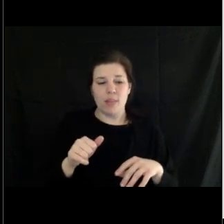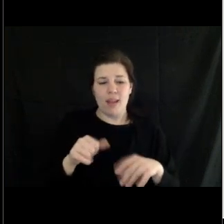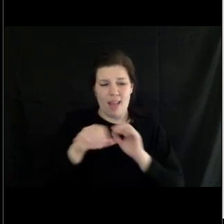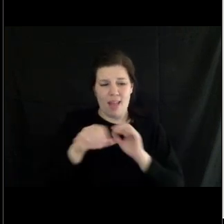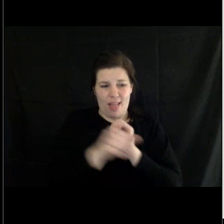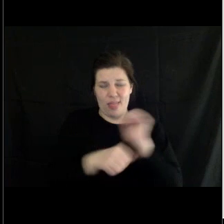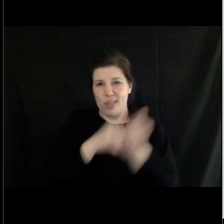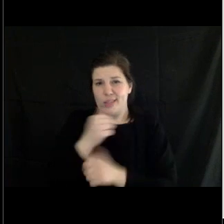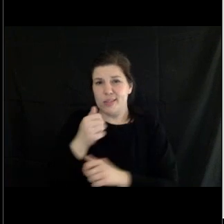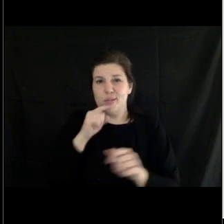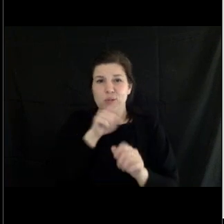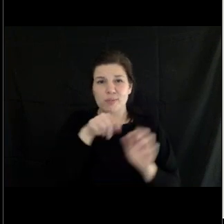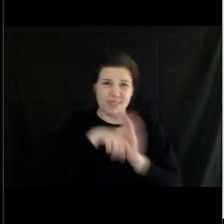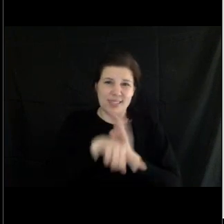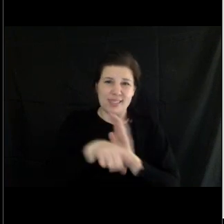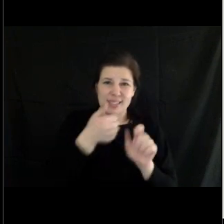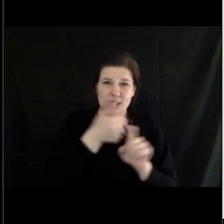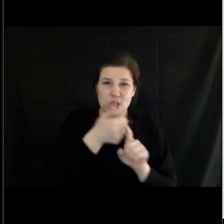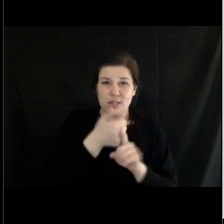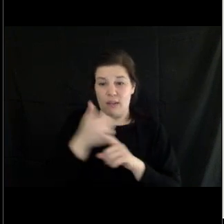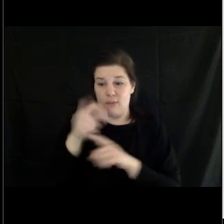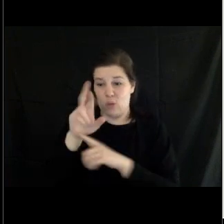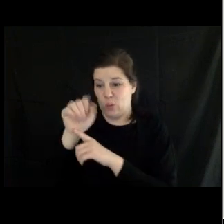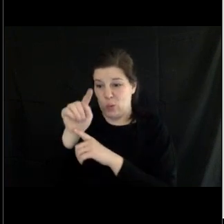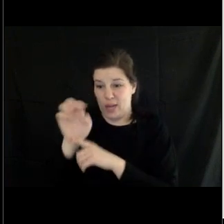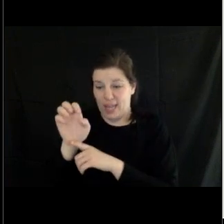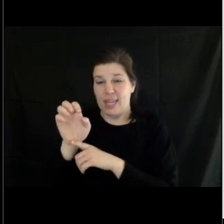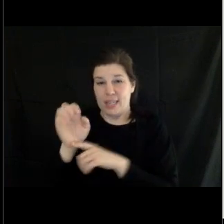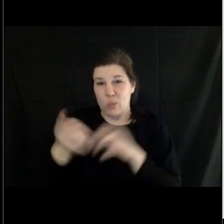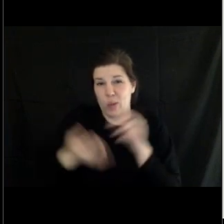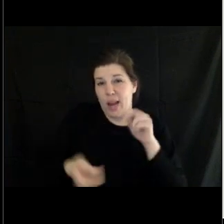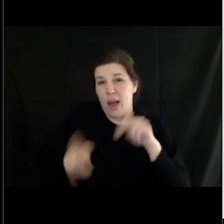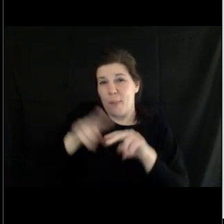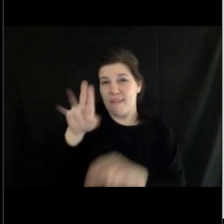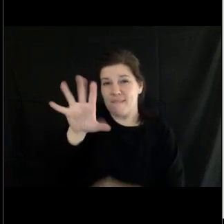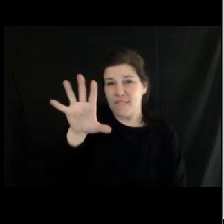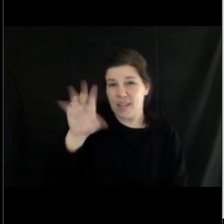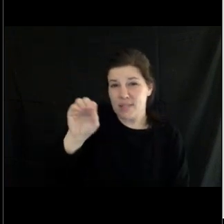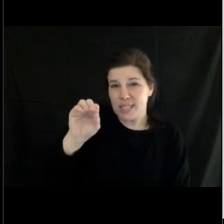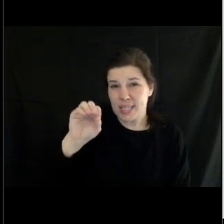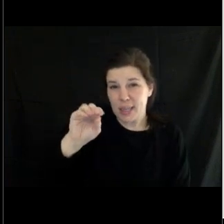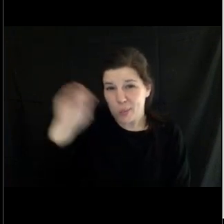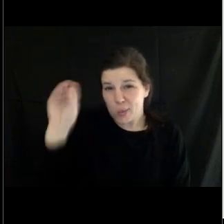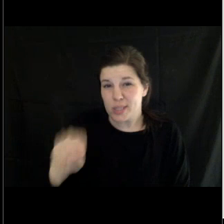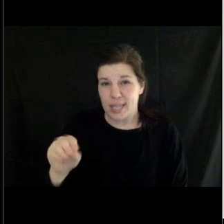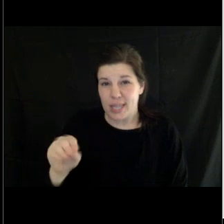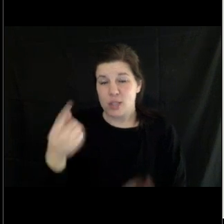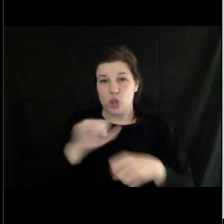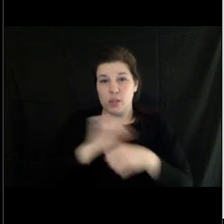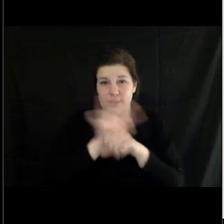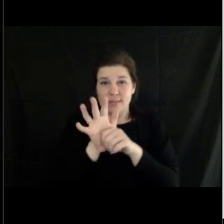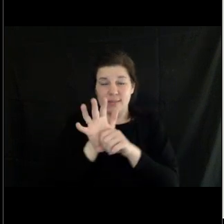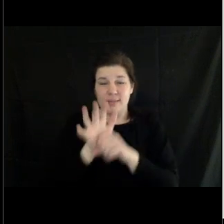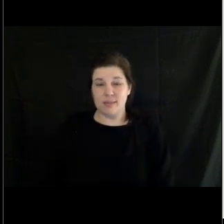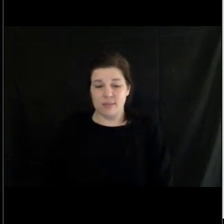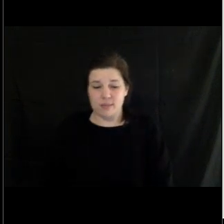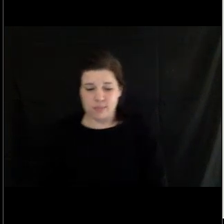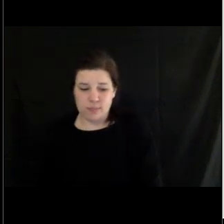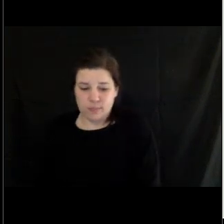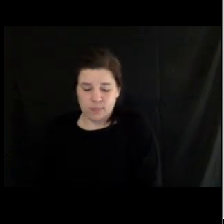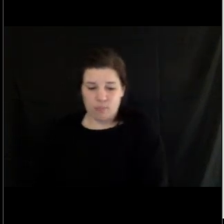it. So at Trinity Counseling Centers, we figured we are wherever you are. We're gonna go sit on the bleachers. We're